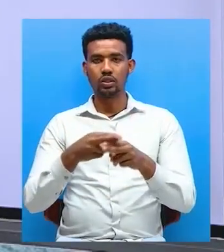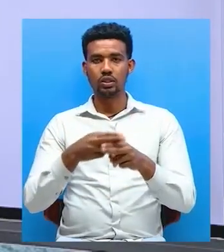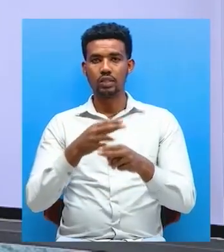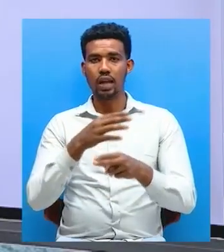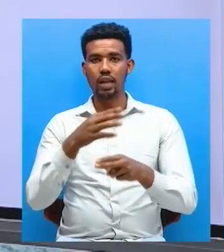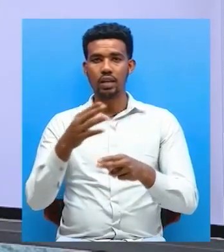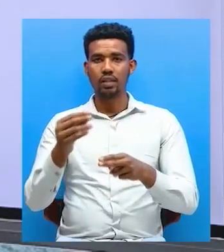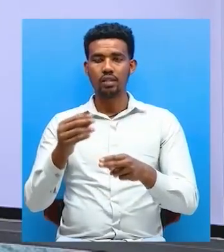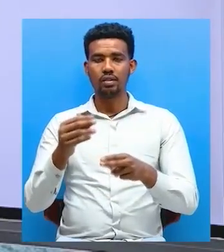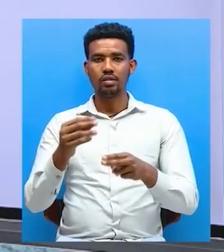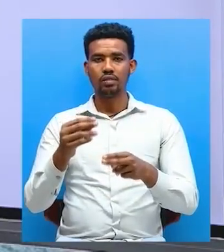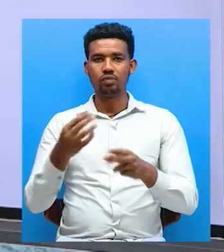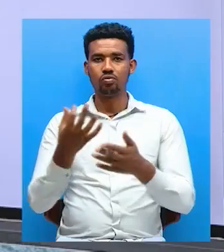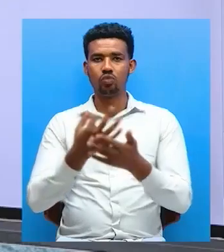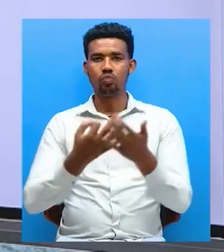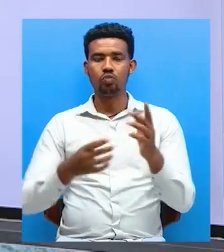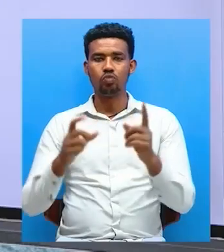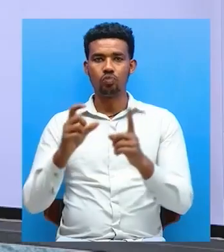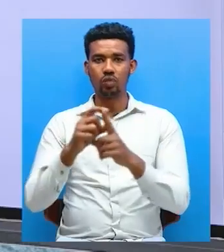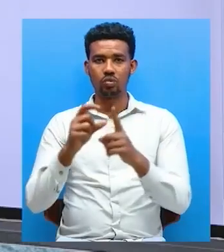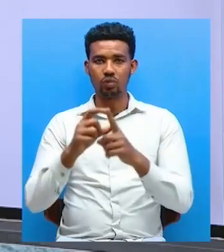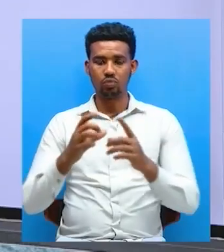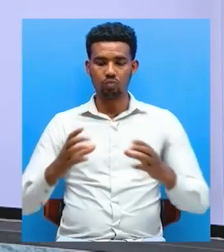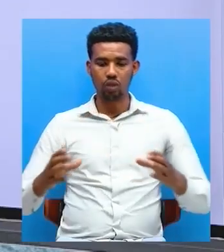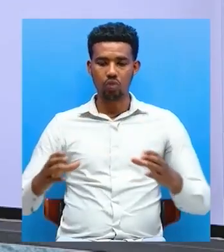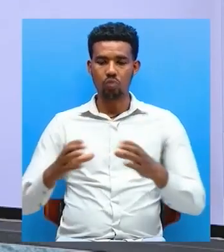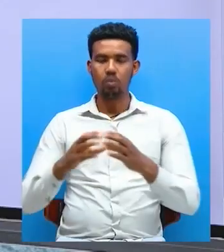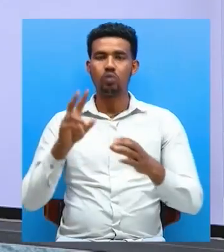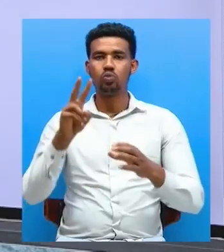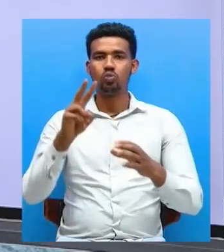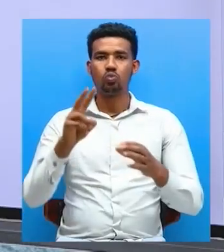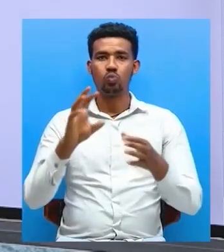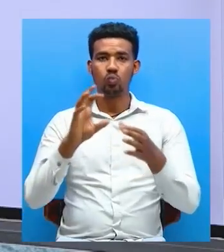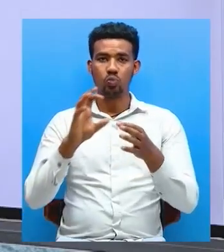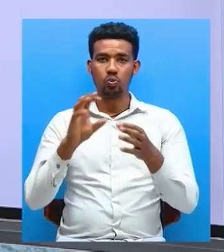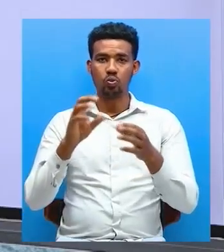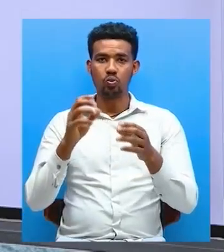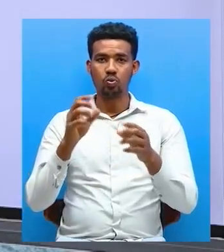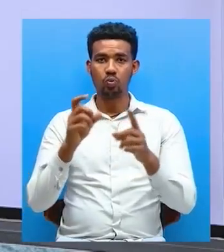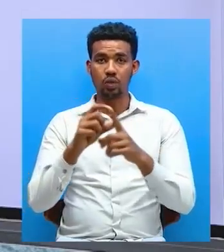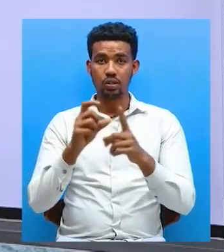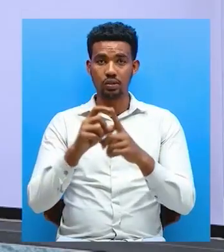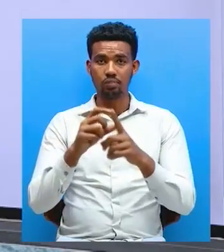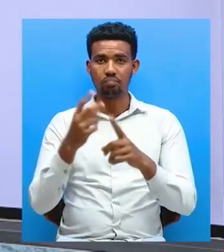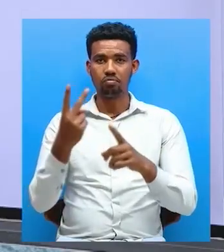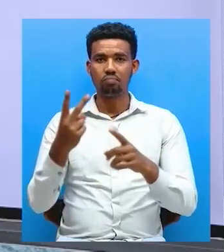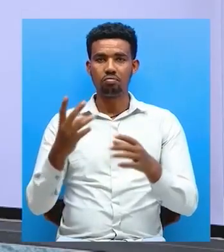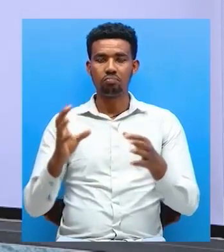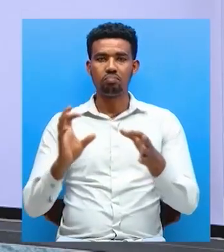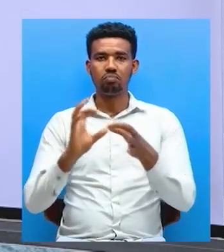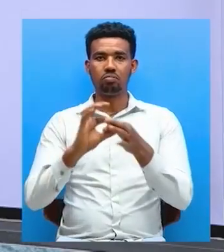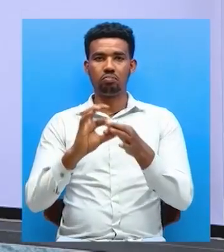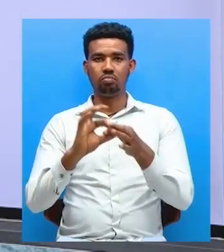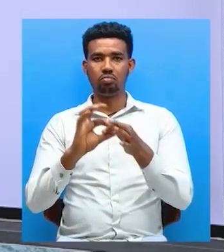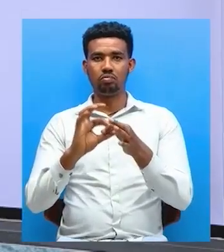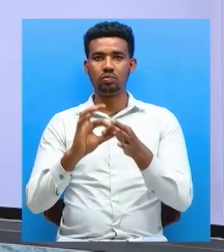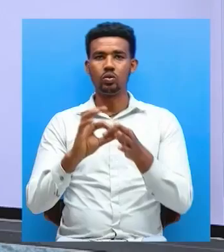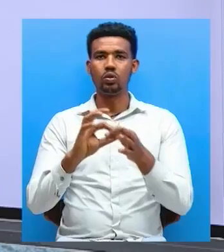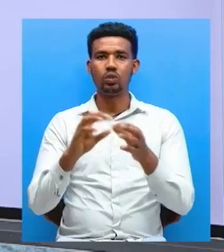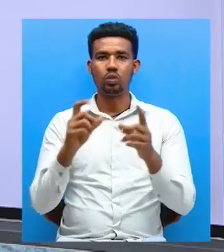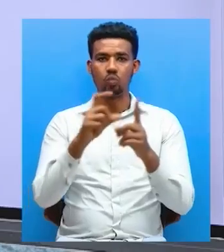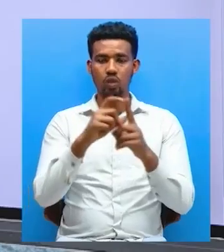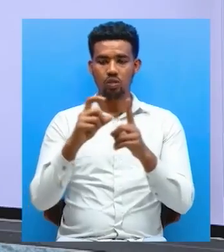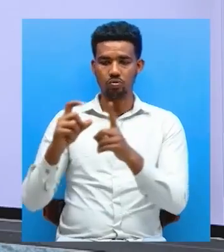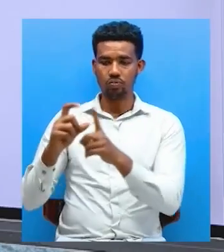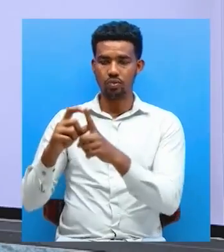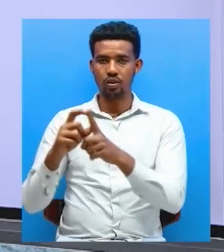of words. We can combine two words, not only one word. We can combine two words each other,